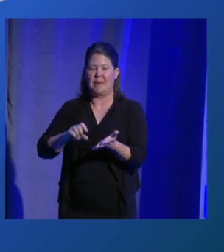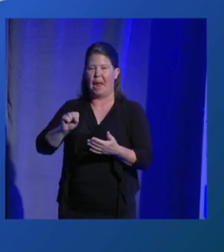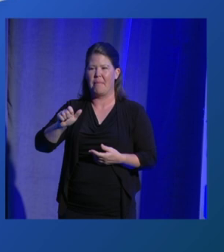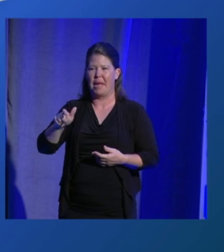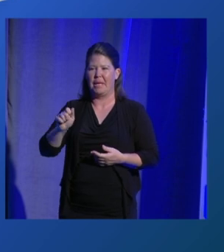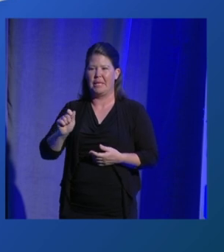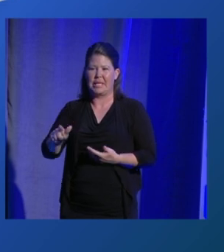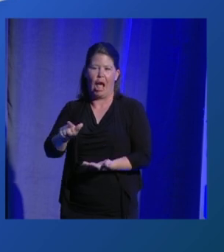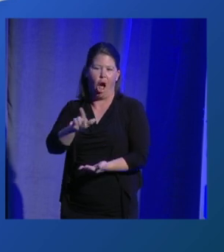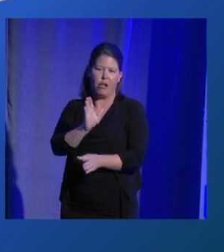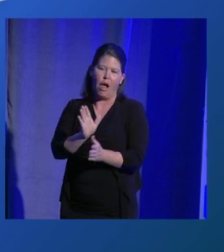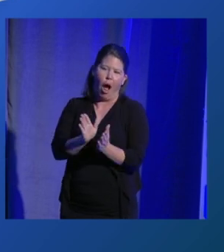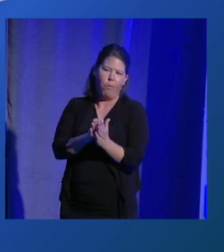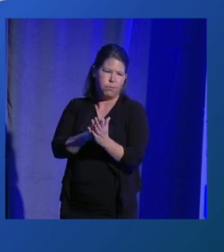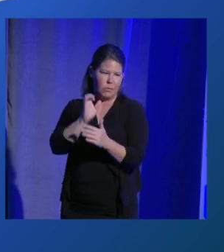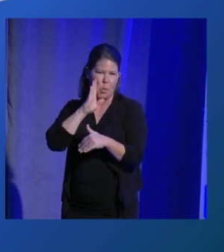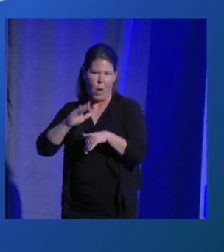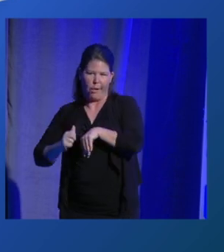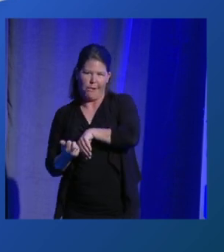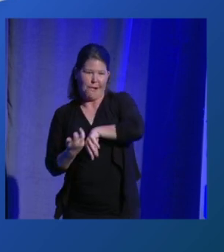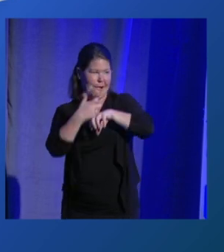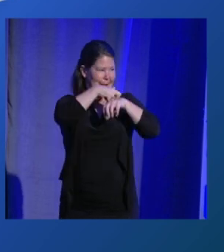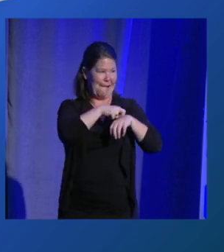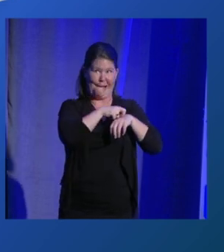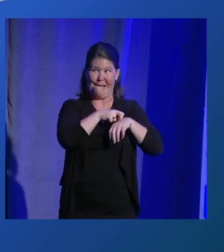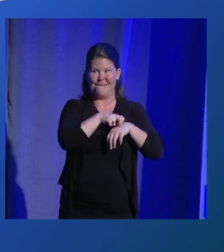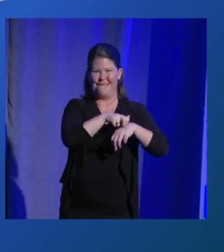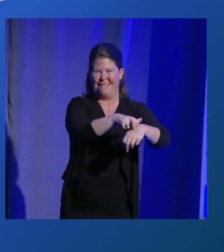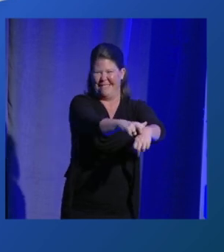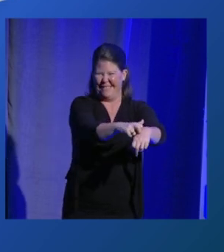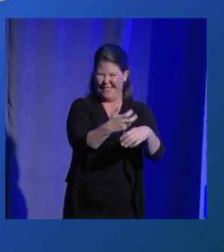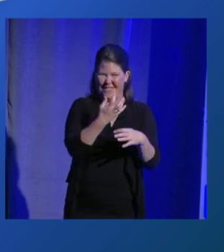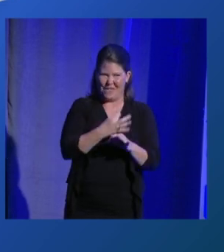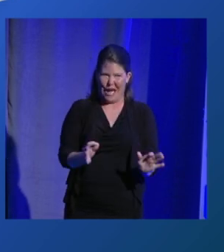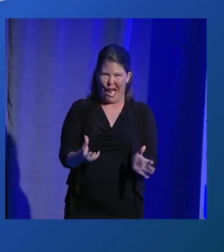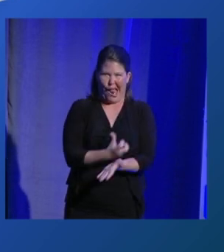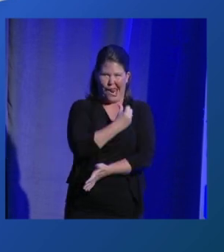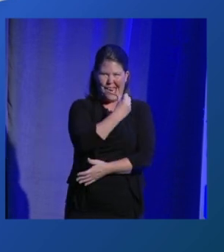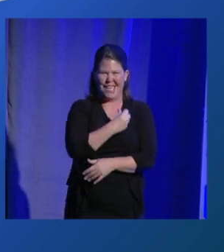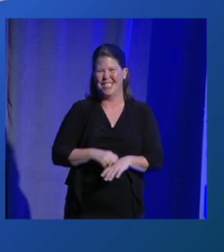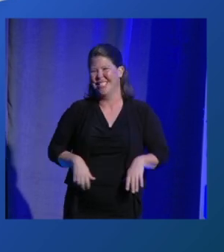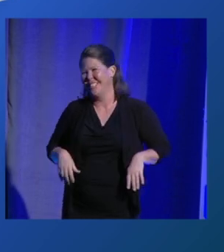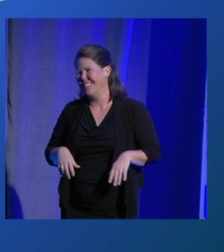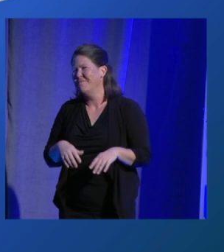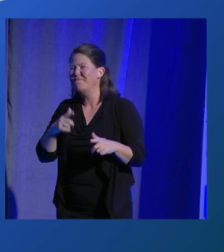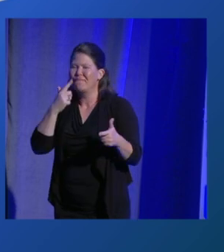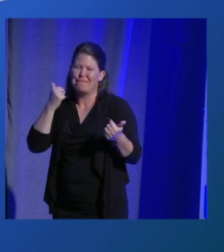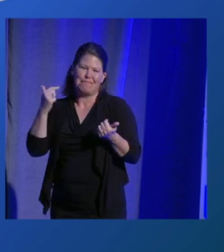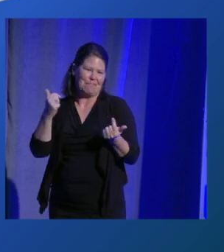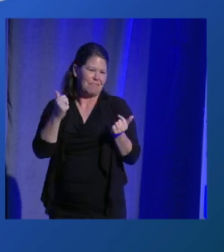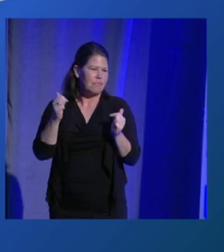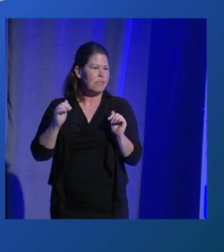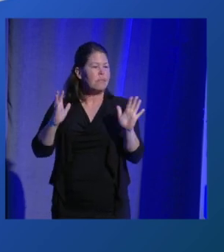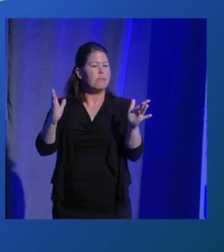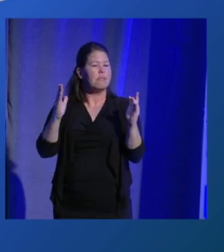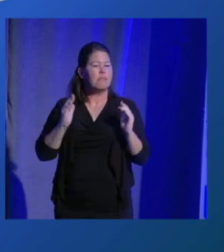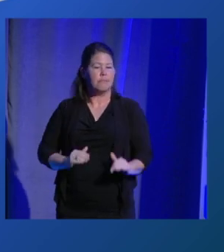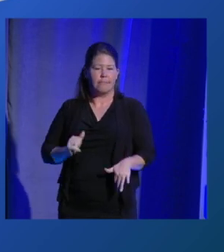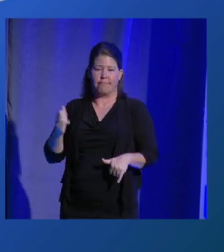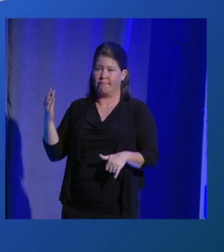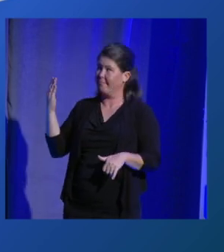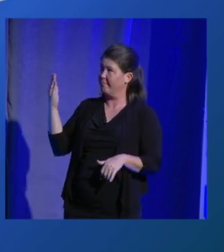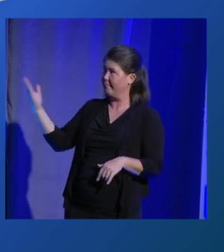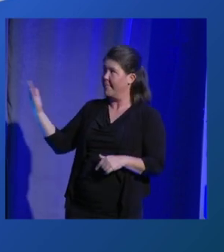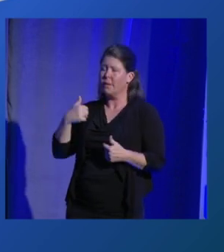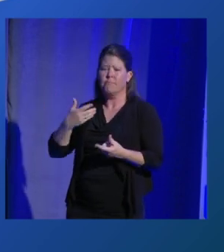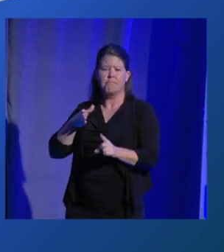of them the 32t Voyager um is primarily Maritime domain